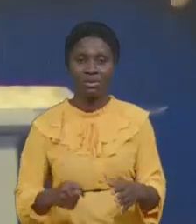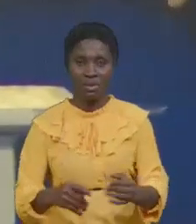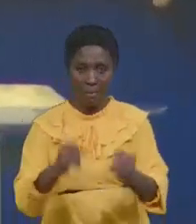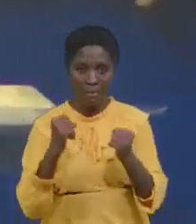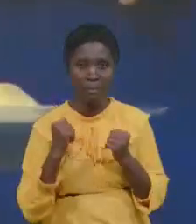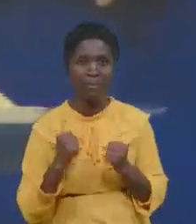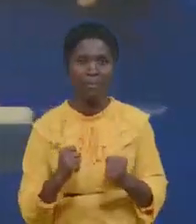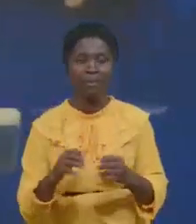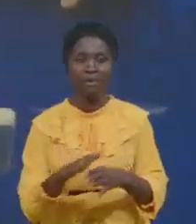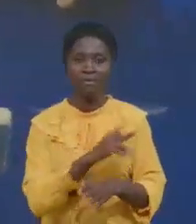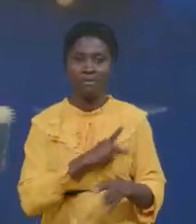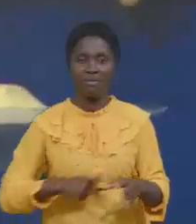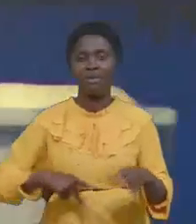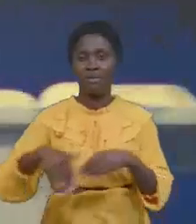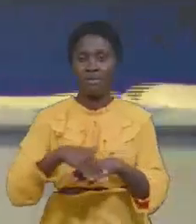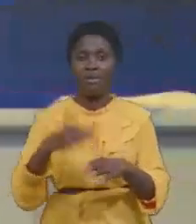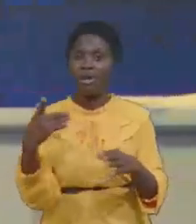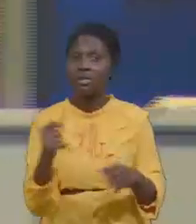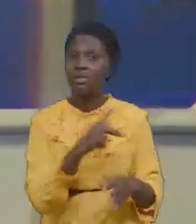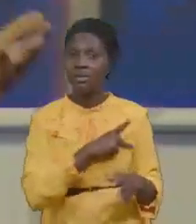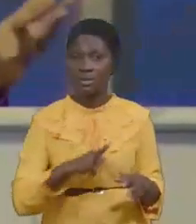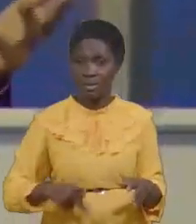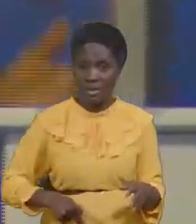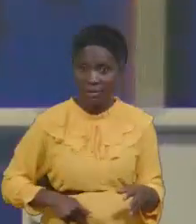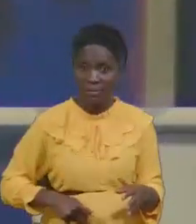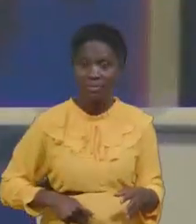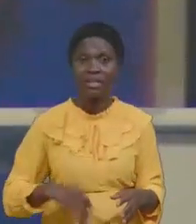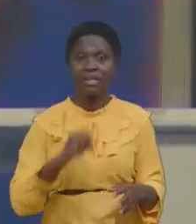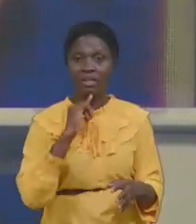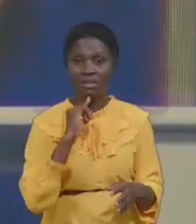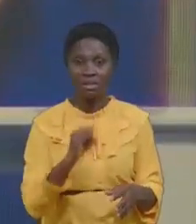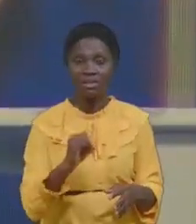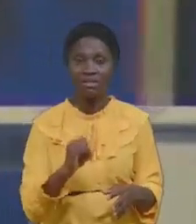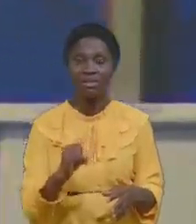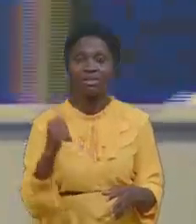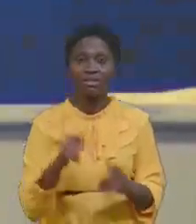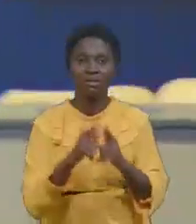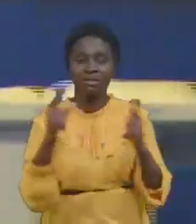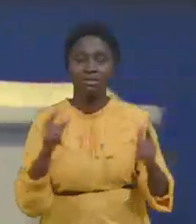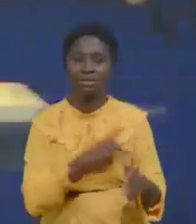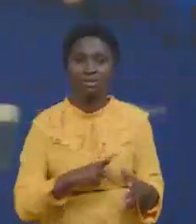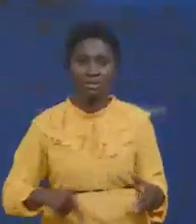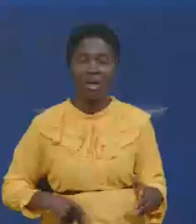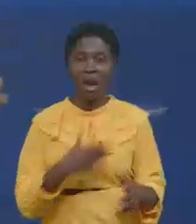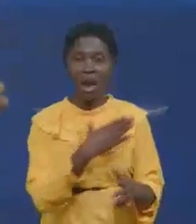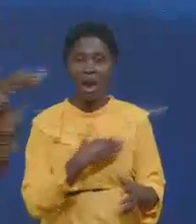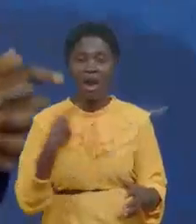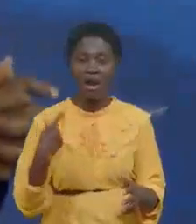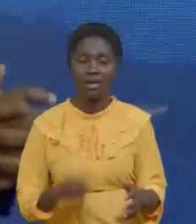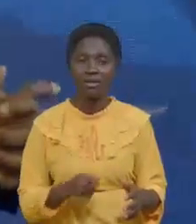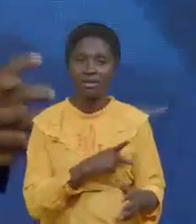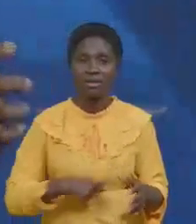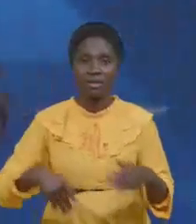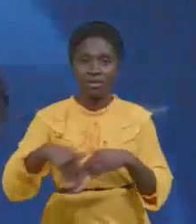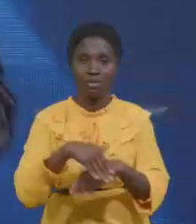kingdom. The king is an unfailing king. And a kingdom is a